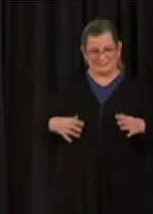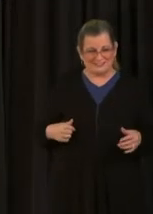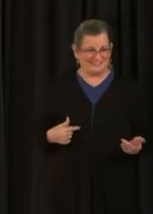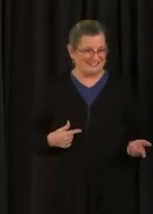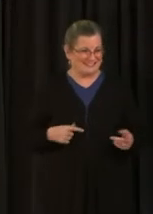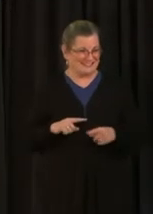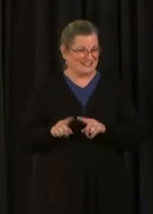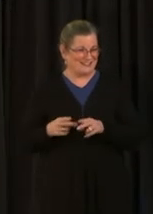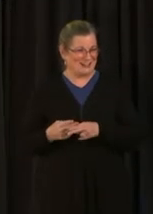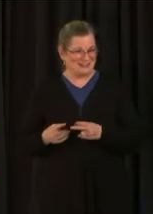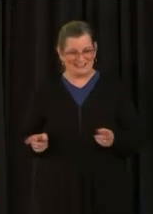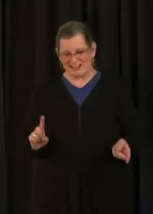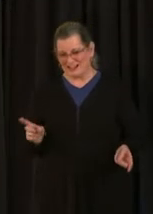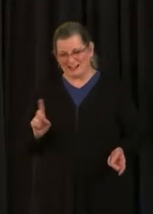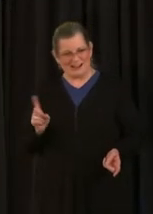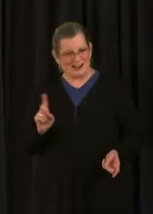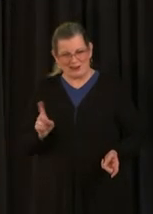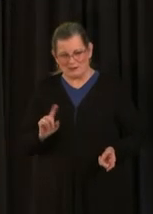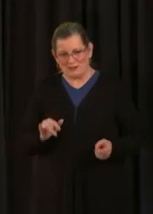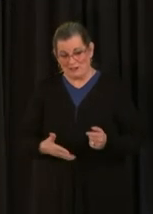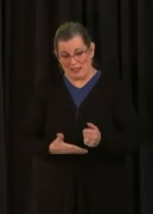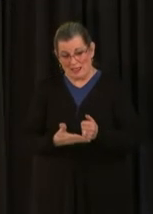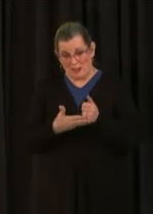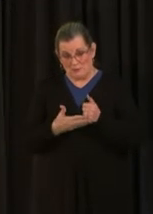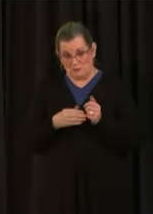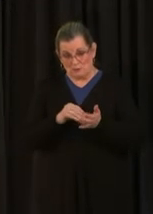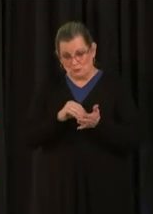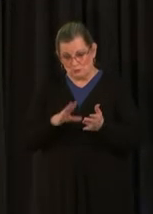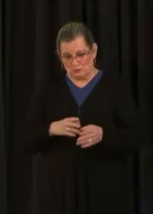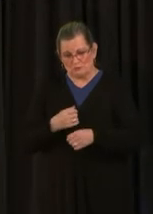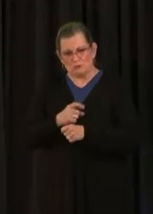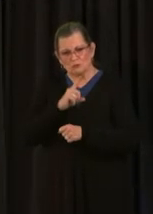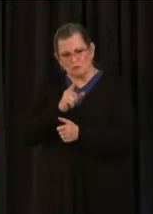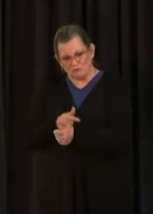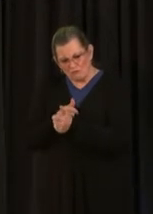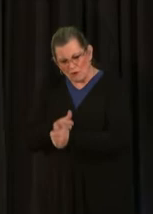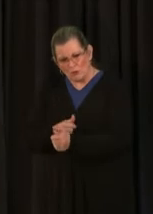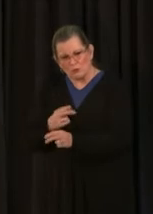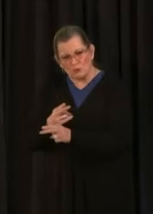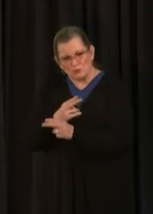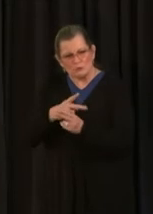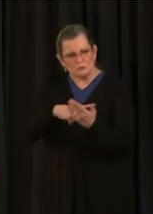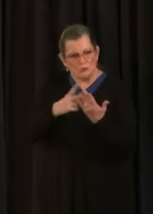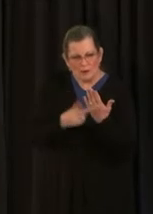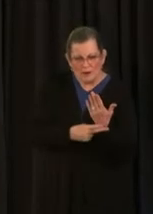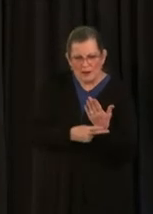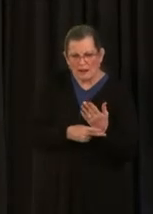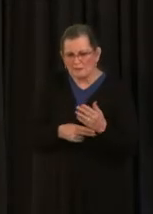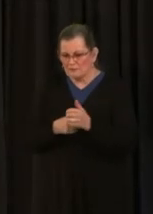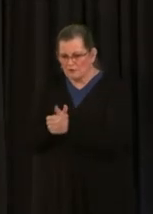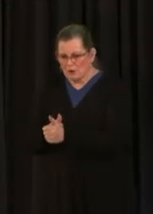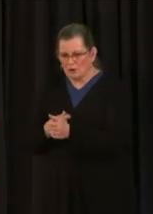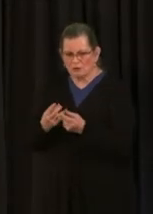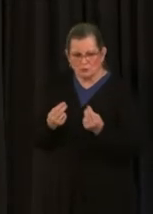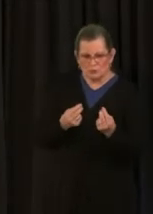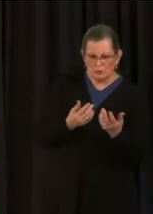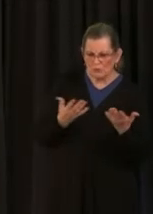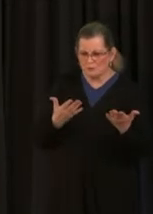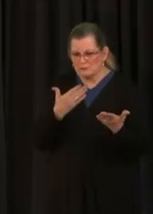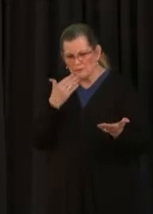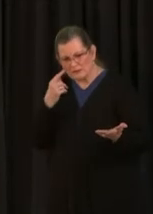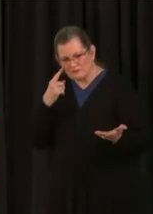system. Really, really important. That helps us track usage of the program and helps us to make the program better year after